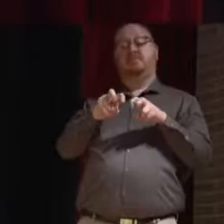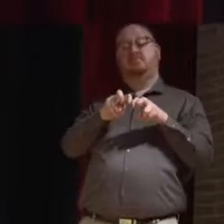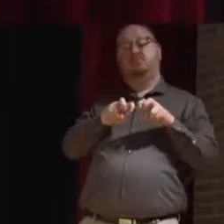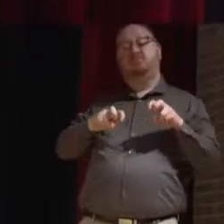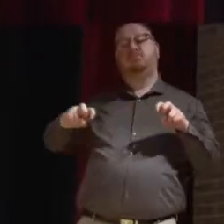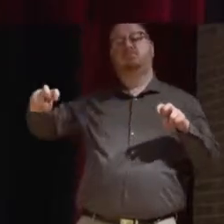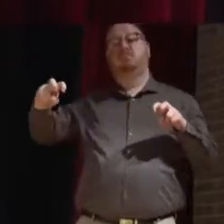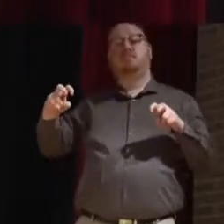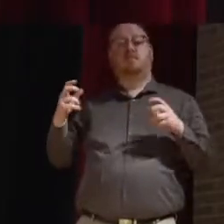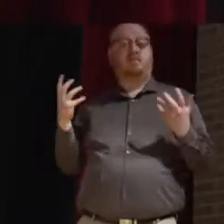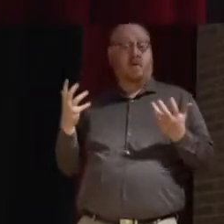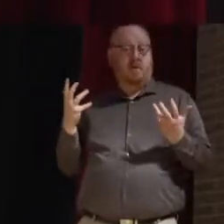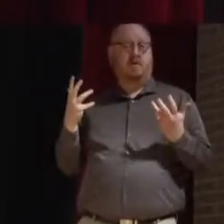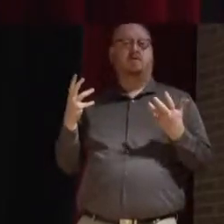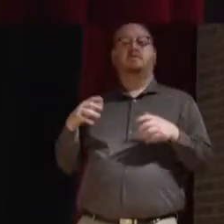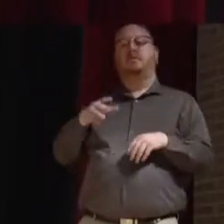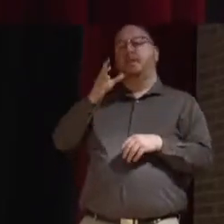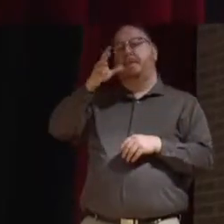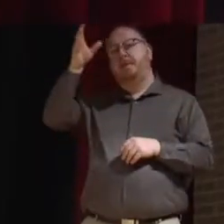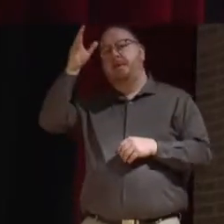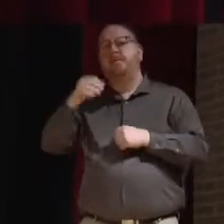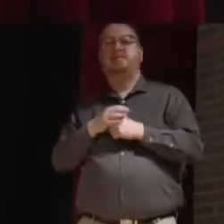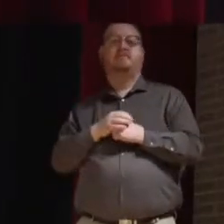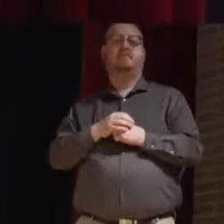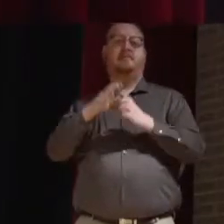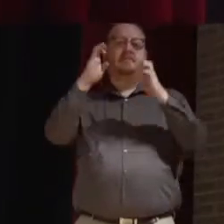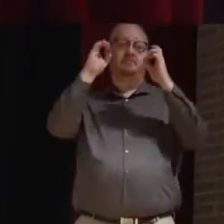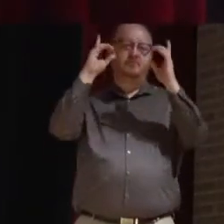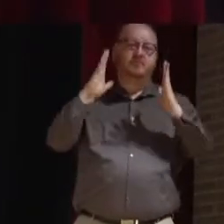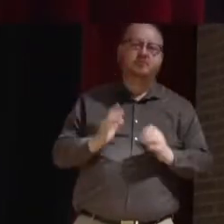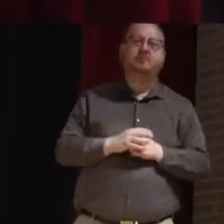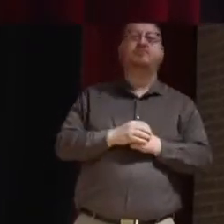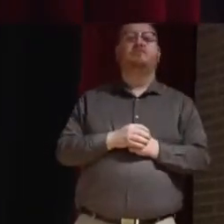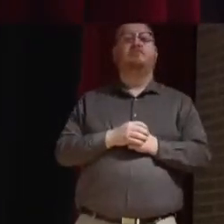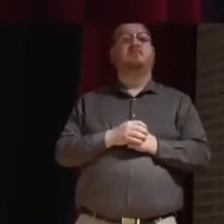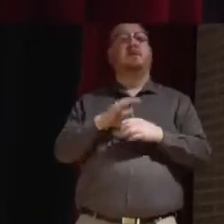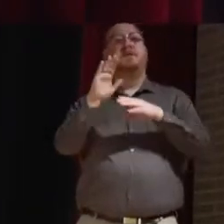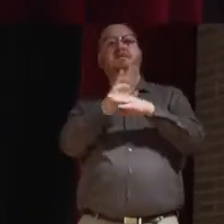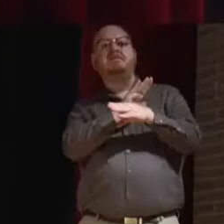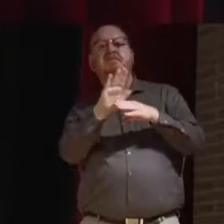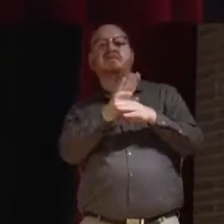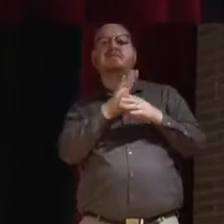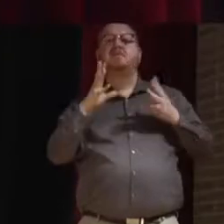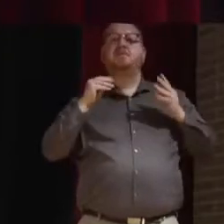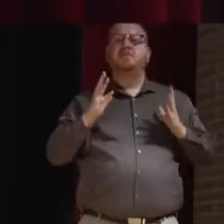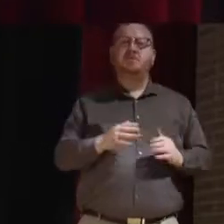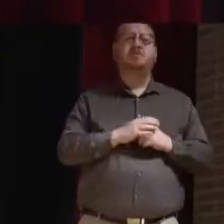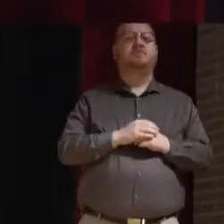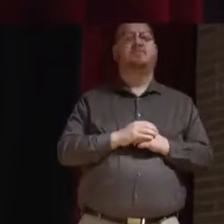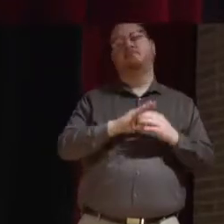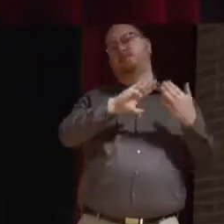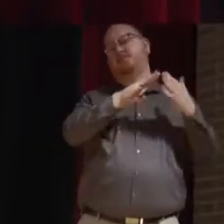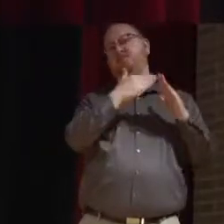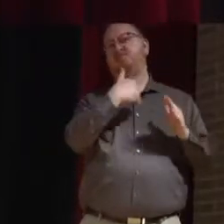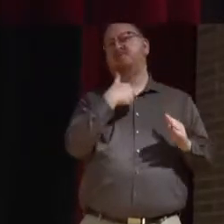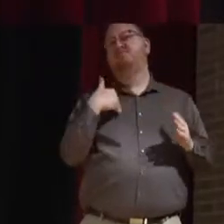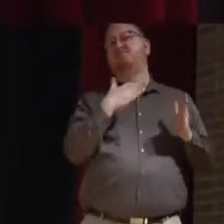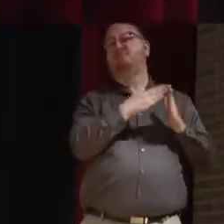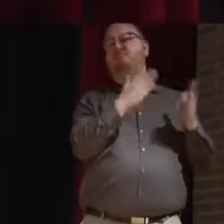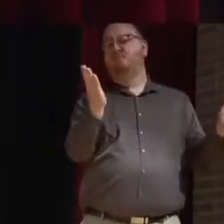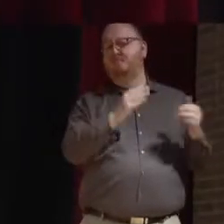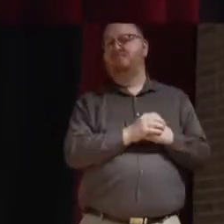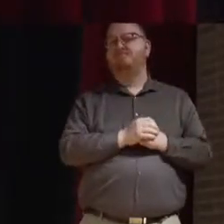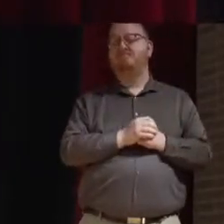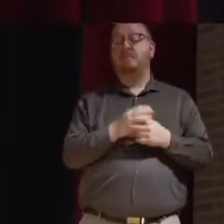up of parents, educators, business community members, and community members. I'd like to take a